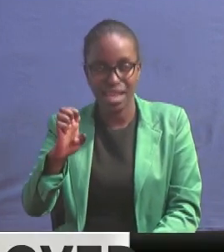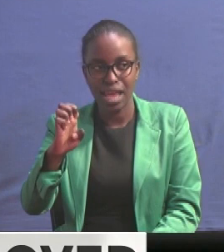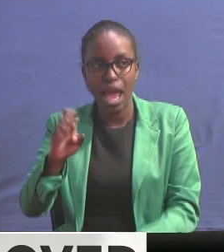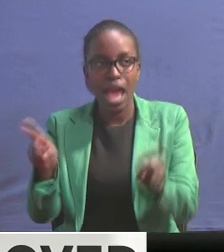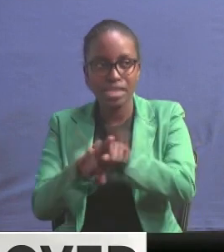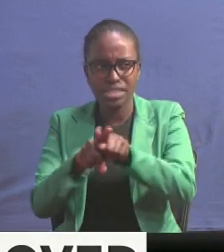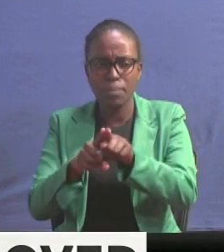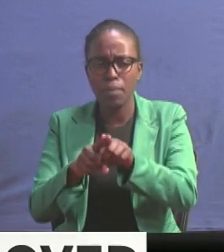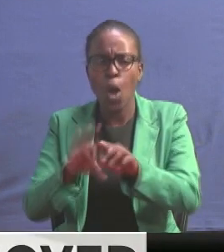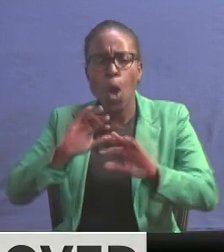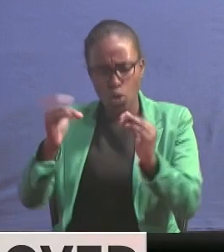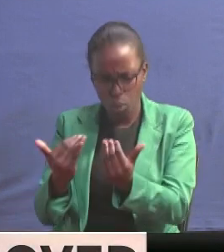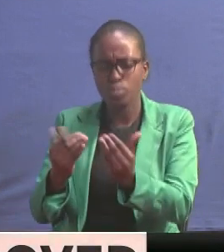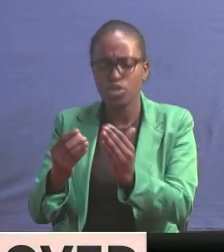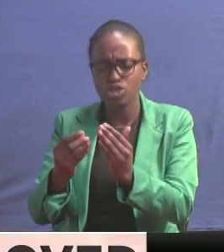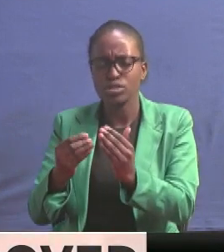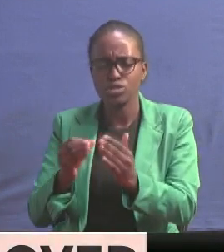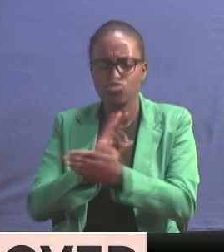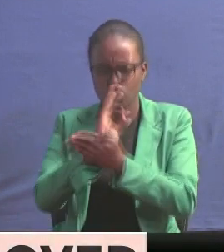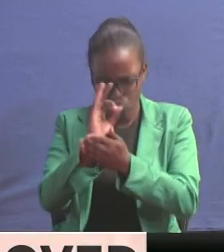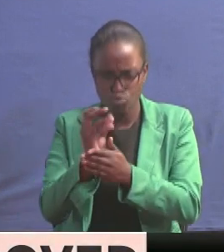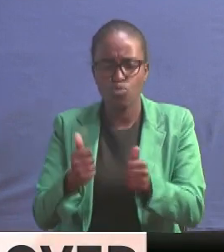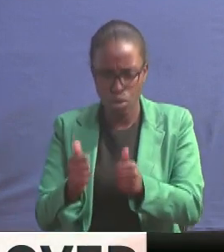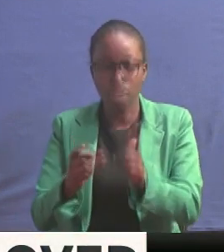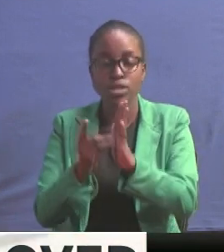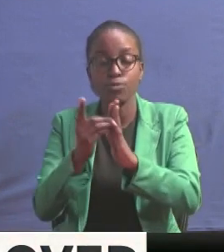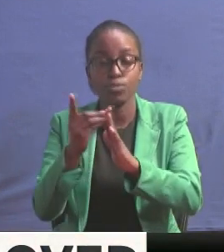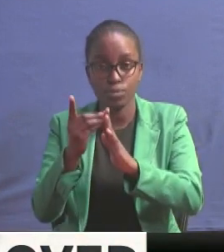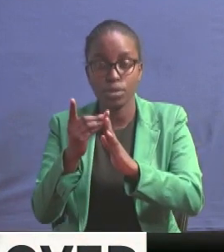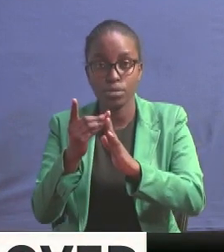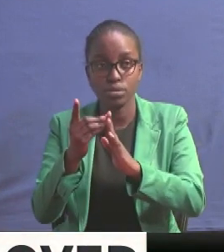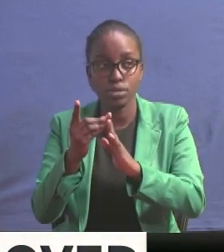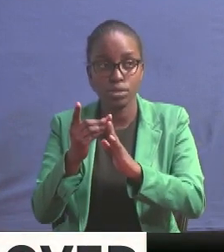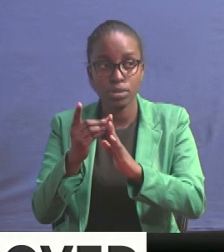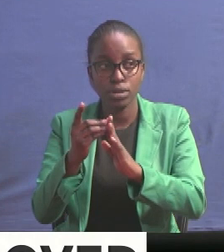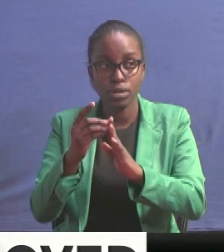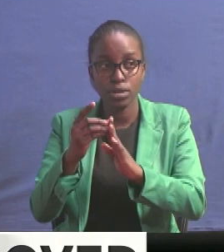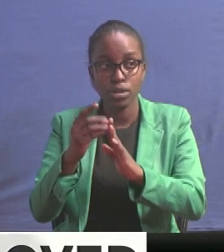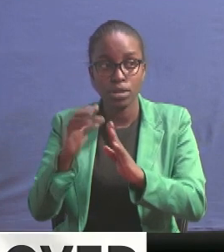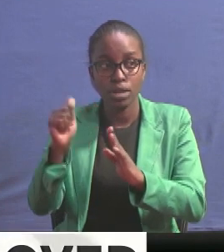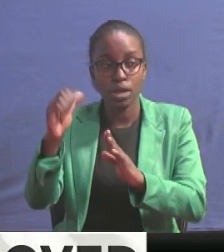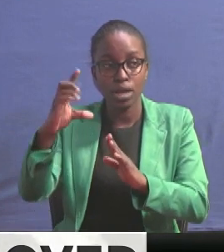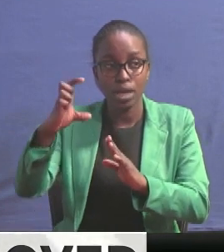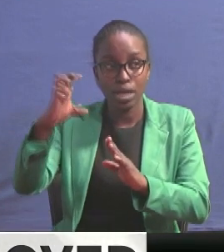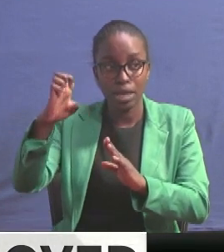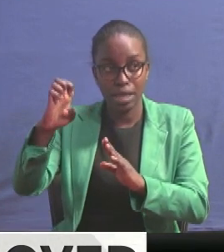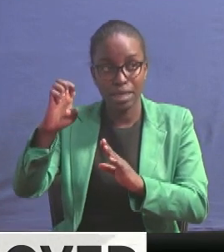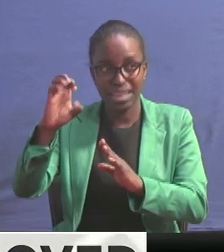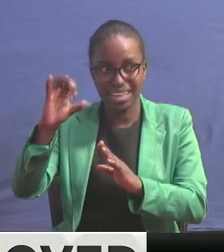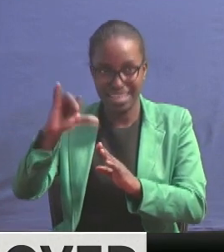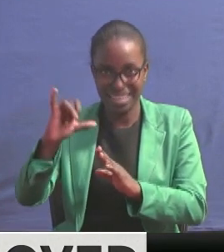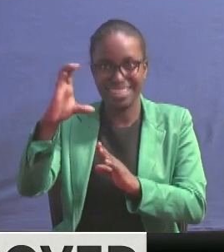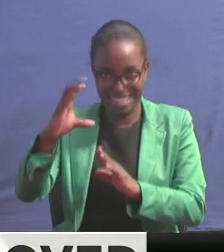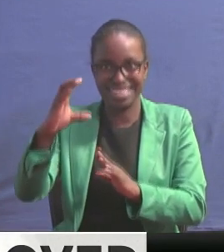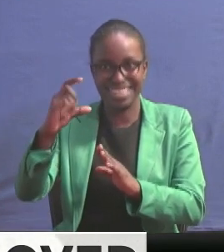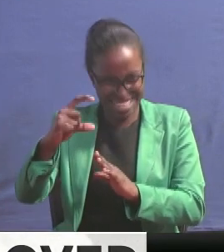Community Affairs and Regional Development, and Ms. Dorcas Agik Odong Odwor, Senior